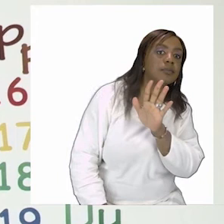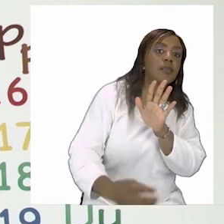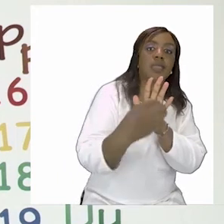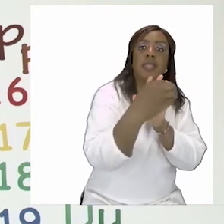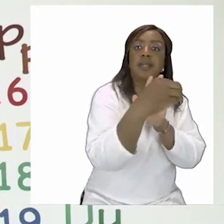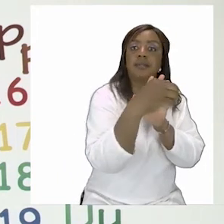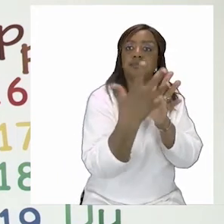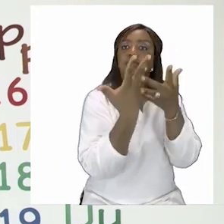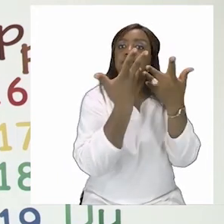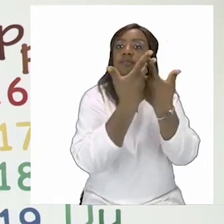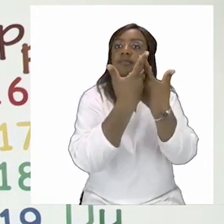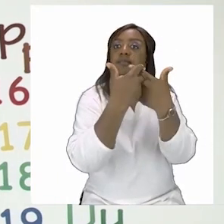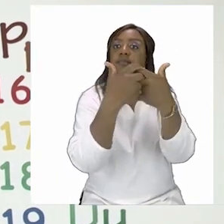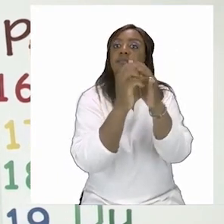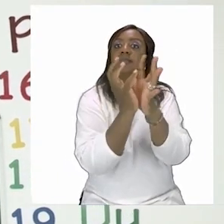Sunday,